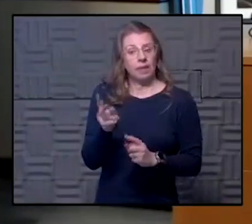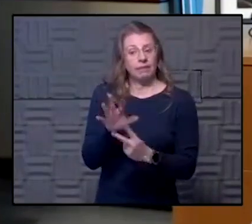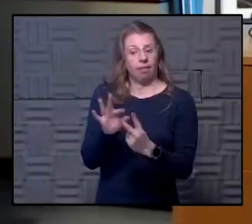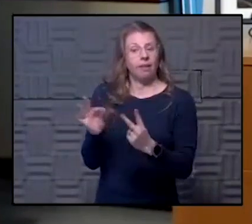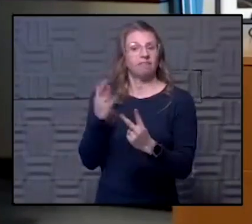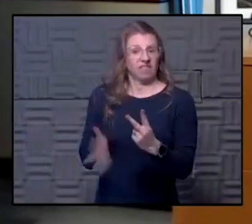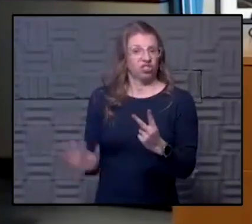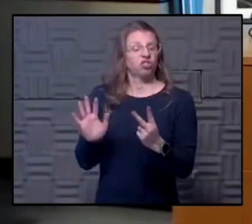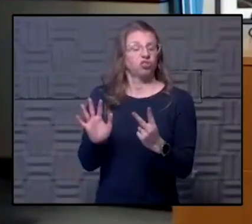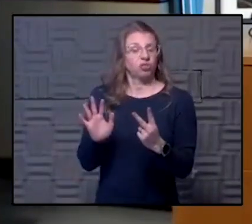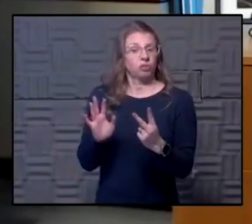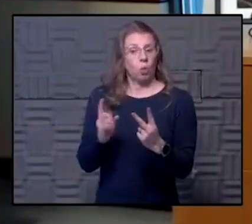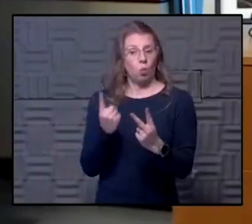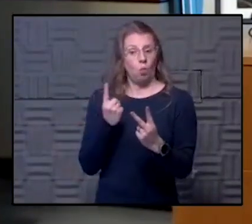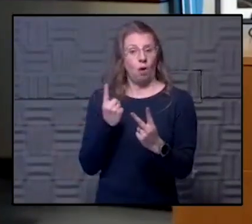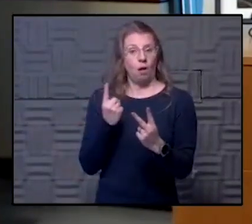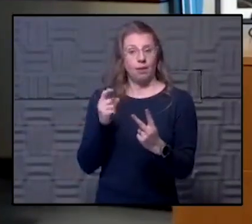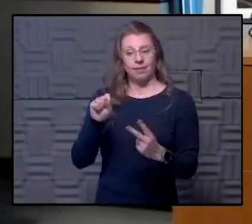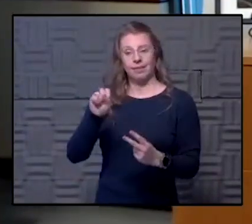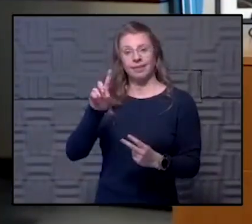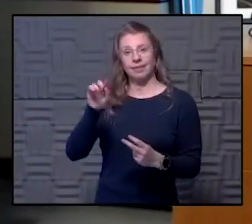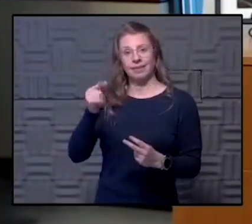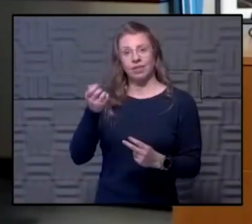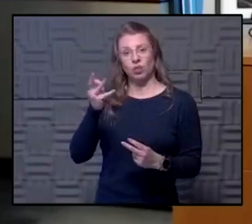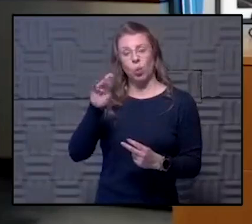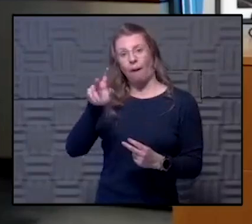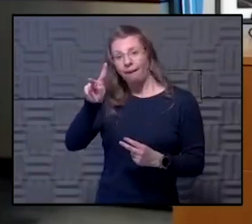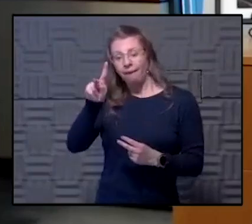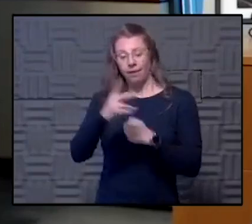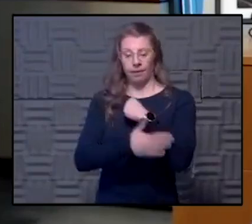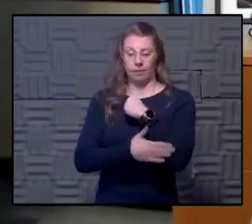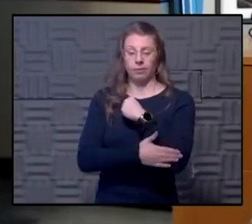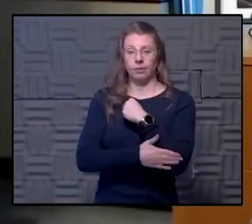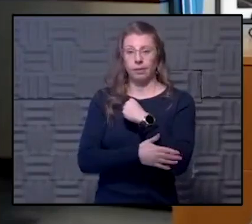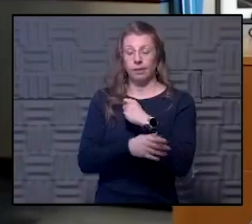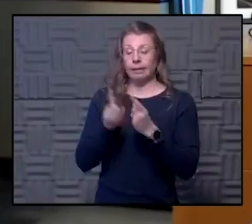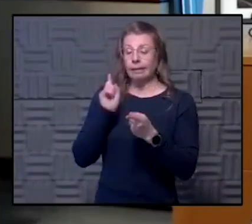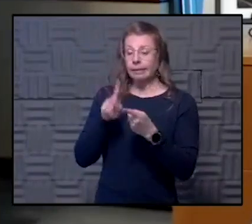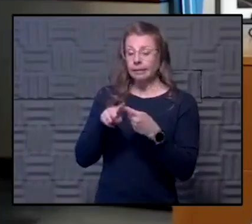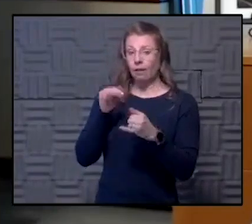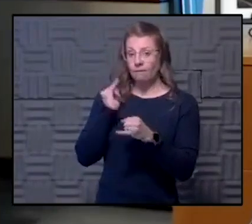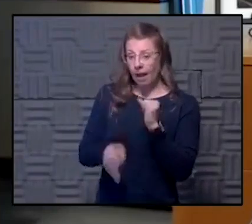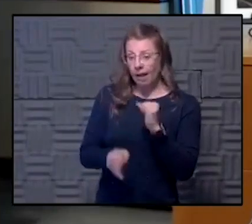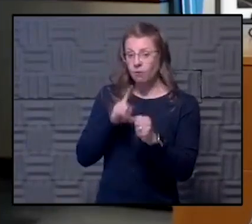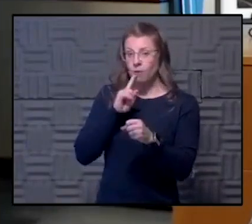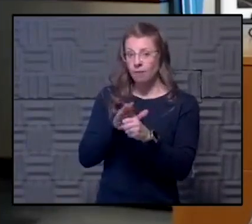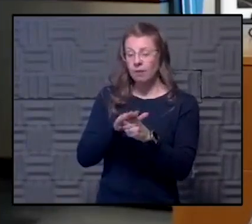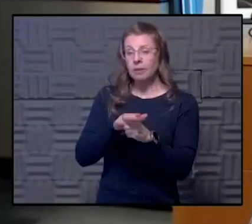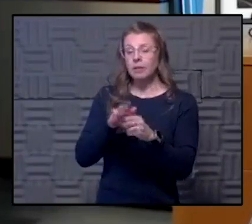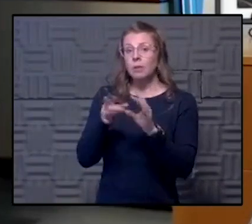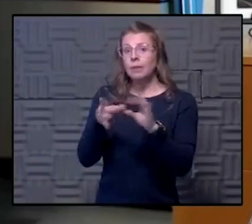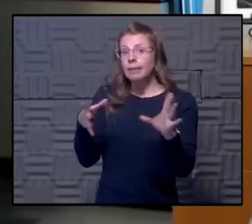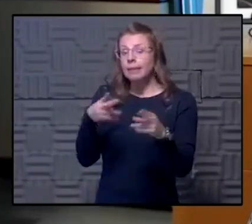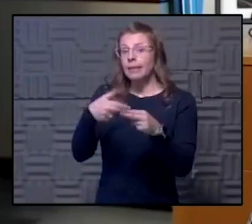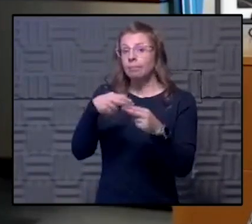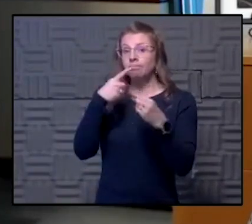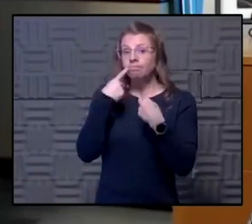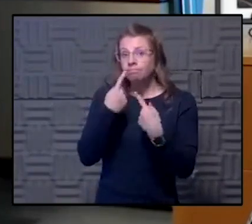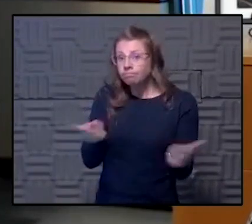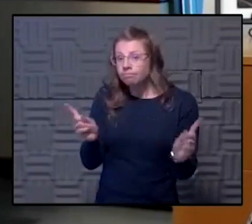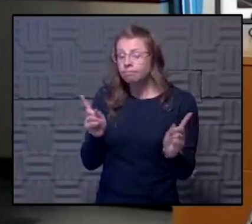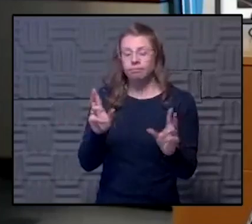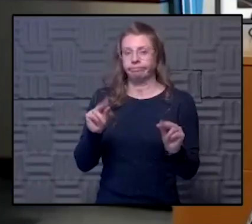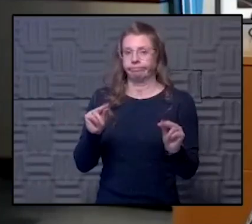selected, and one of those is in Sedgwick County, I might add. Until I get final confirmation, though, I'm not going to release the names of those 2 entities.